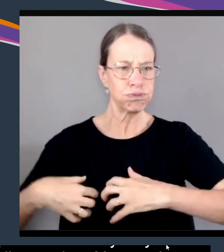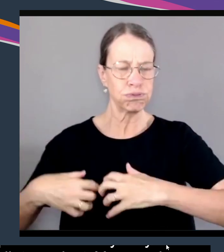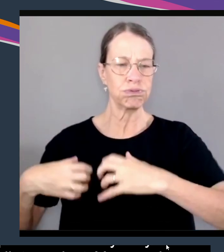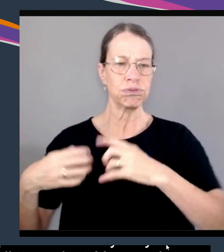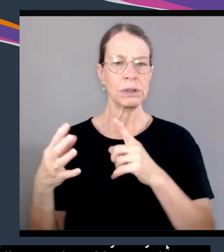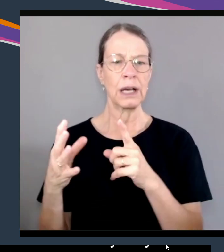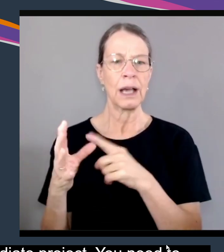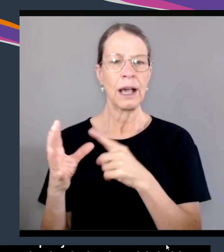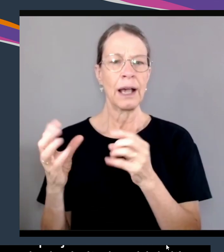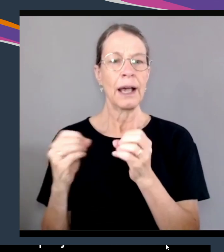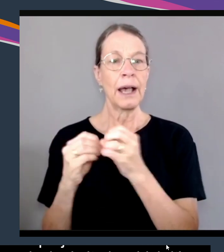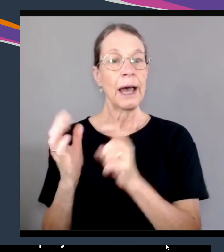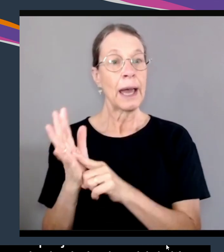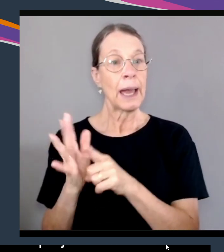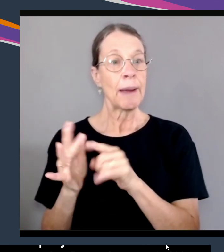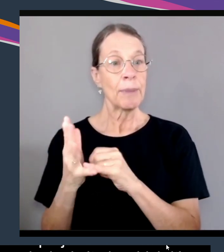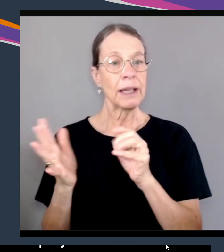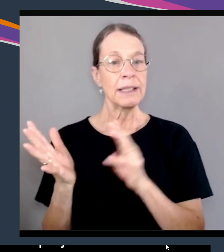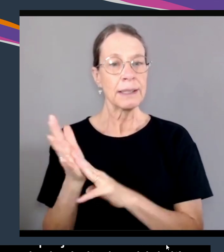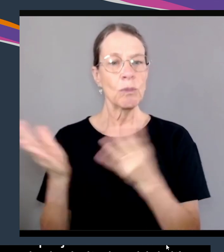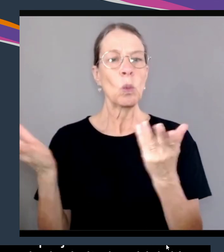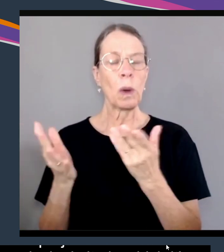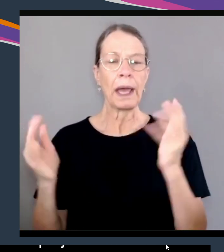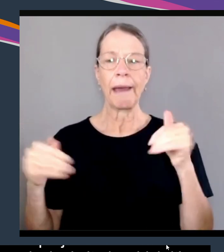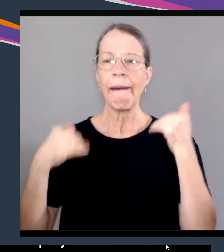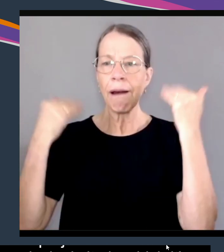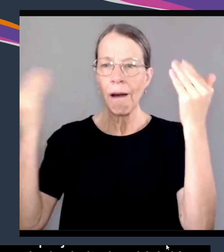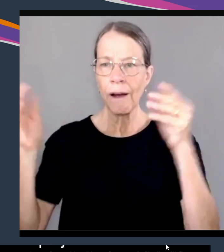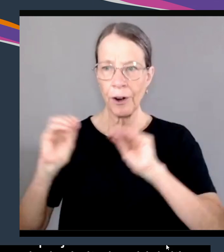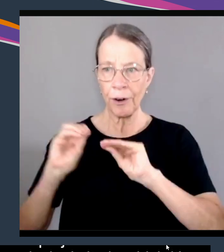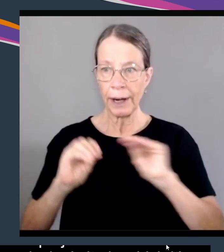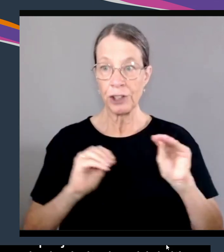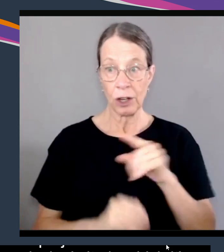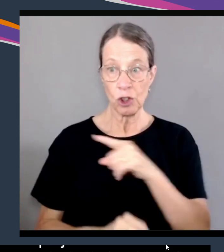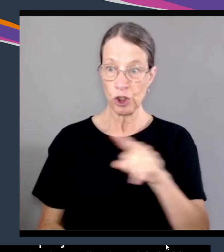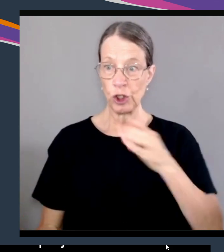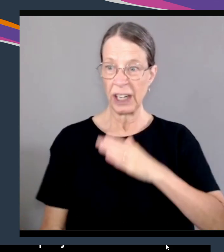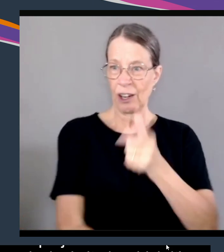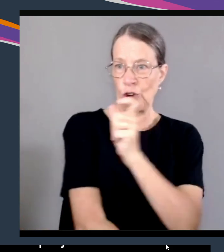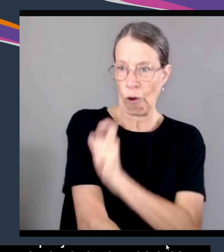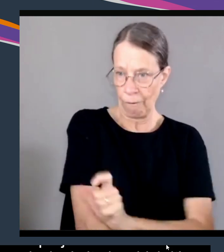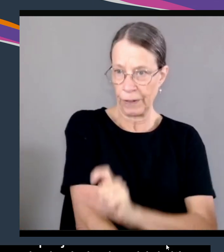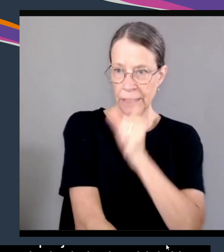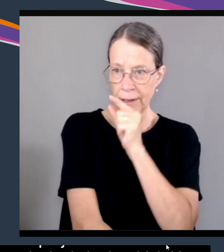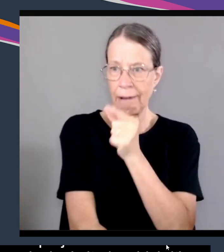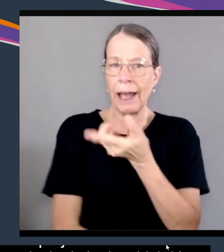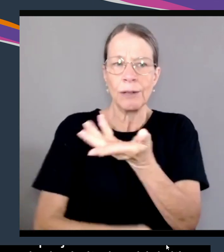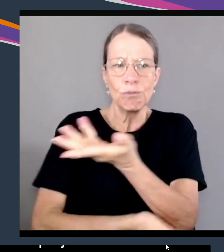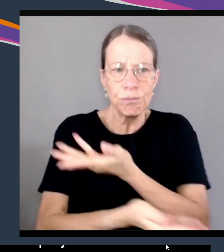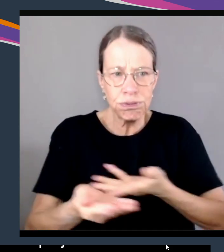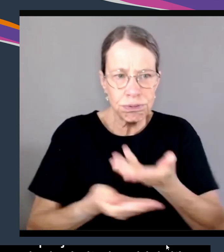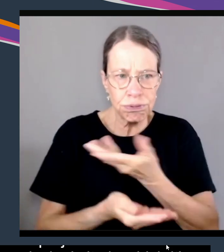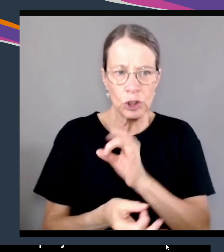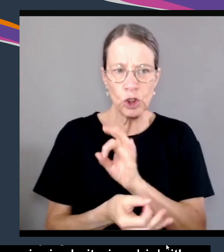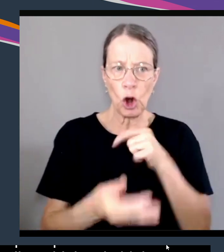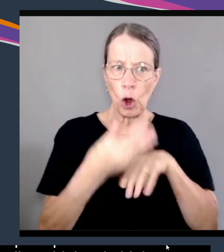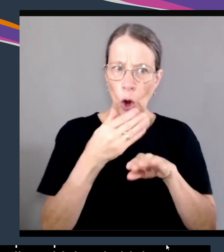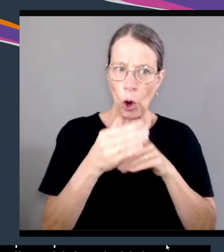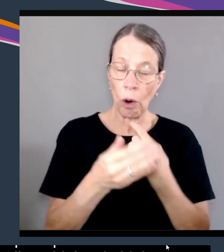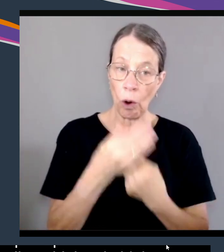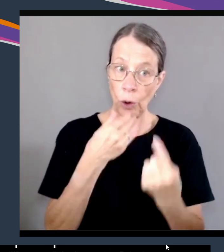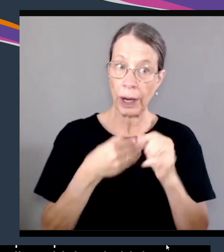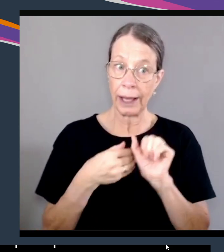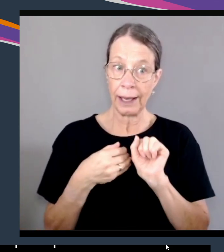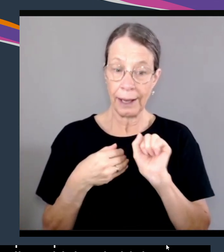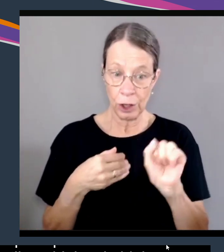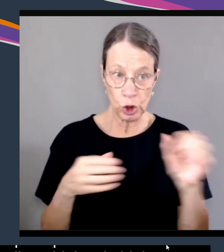education. And you need to be able to be confident to carry that discussion, not just within your groups, but in the